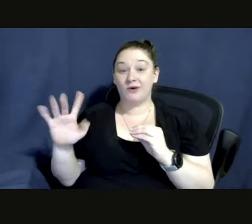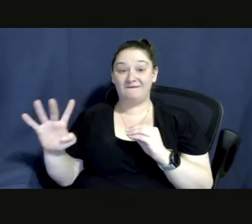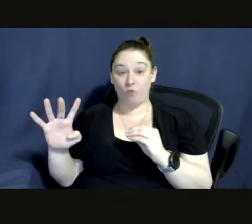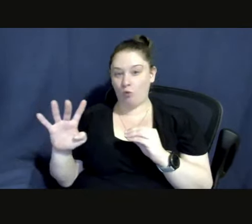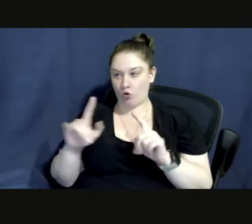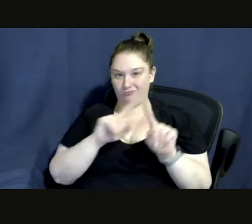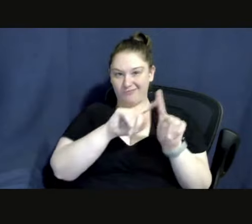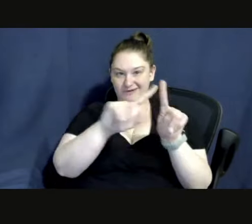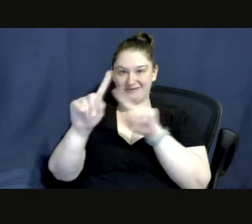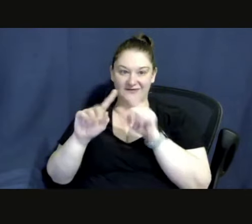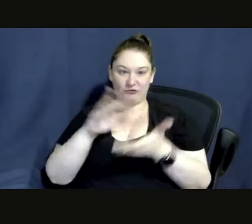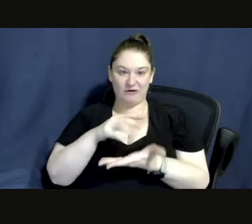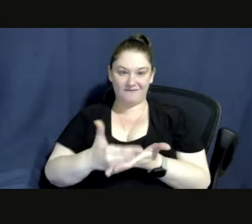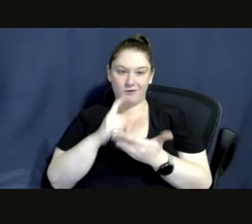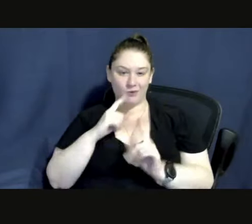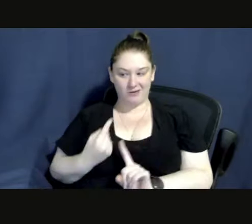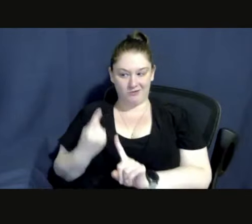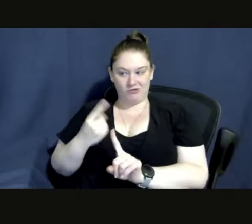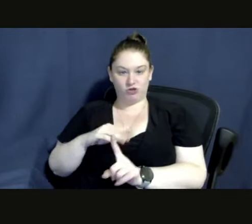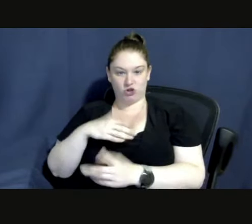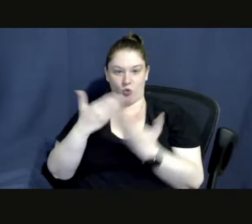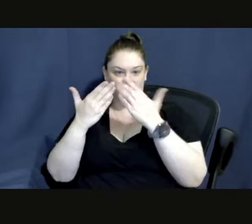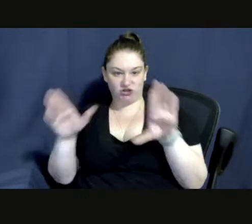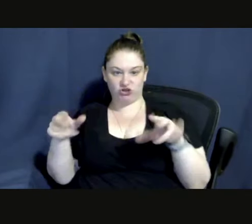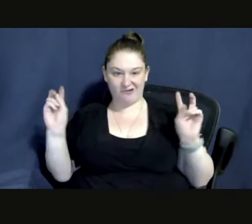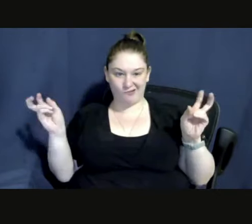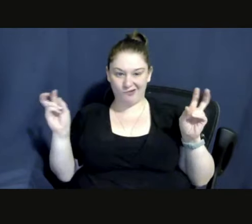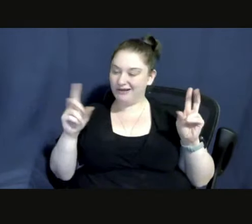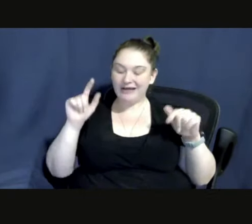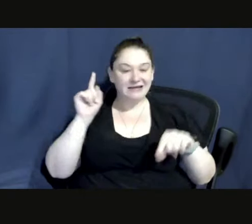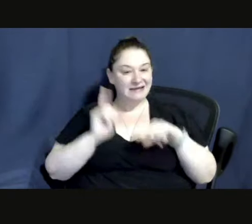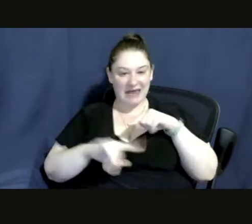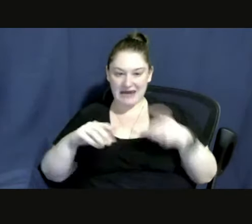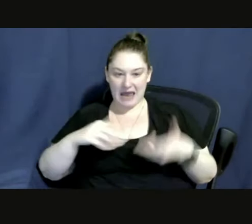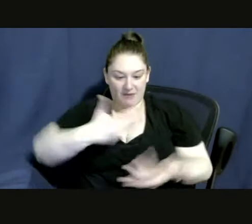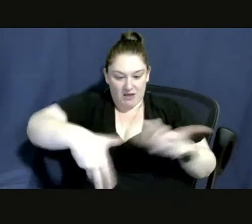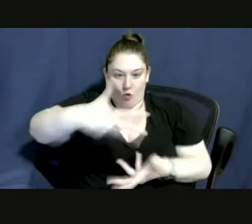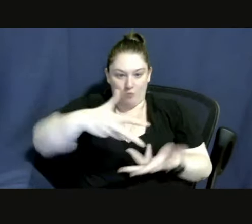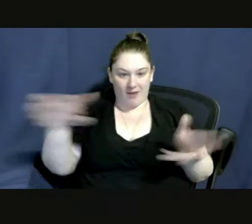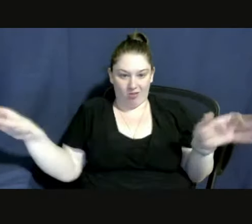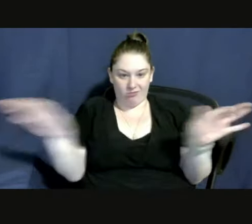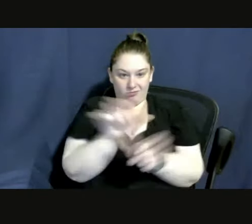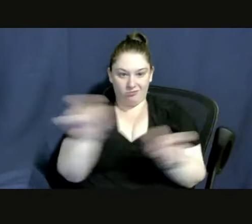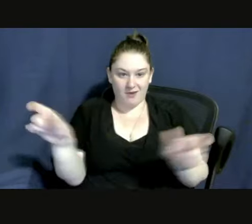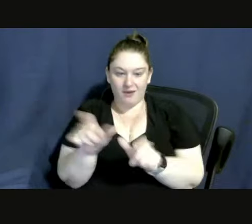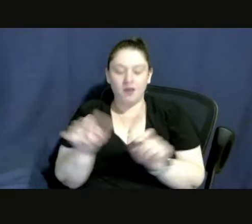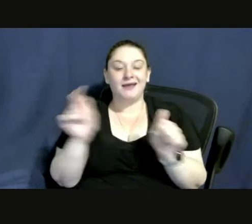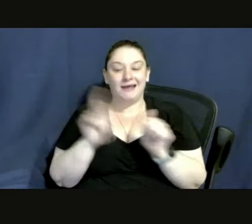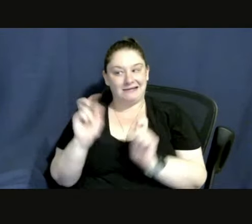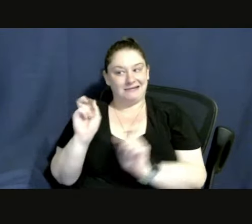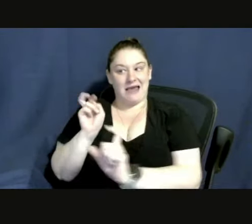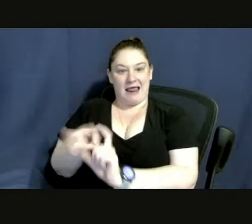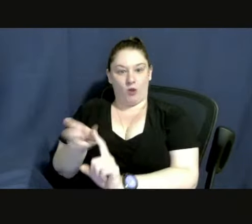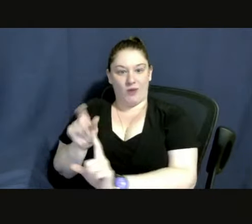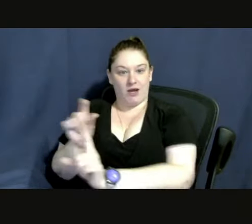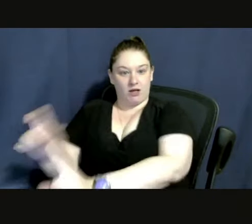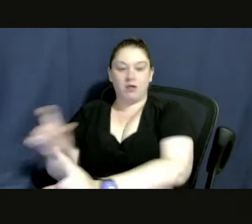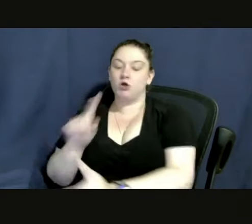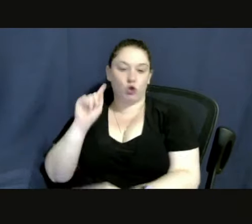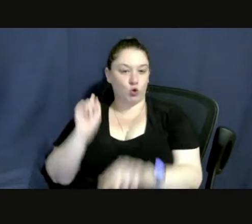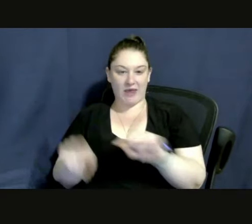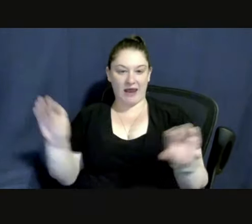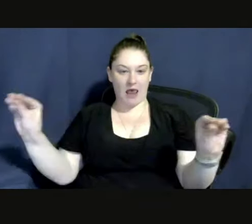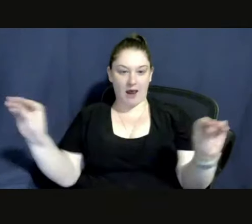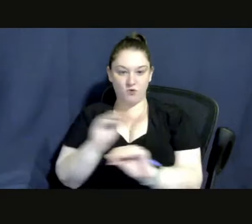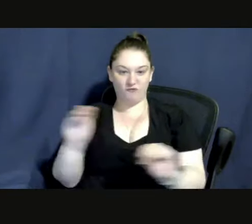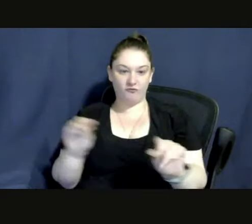them. The fund balance can't be commingled necessarily. This is the general fund allocation. So you can't move funds from